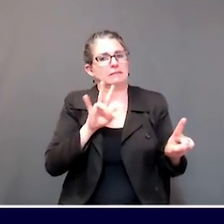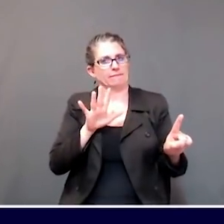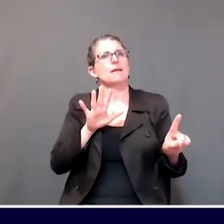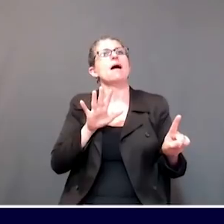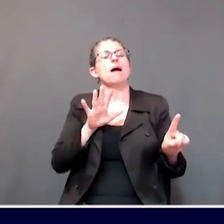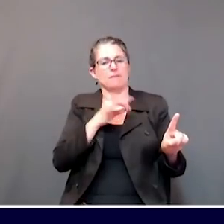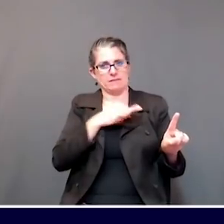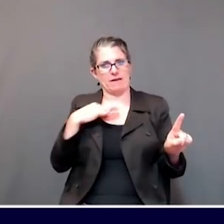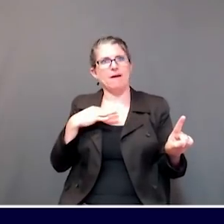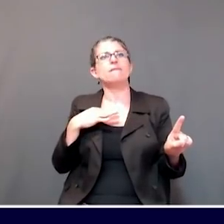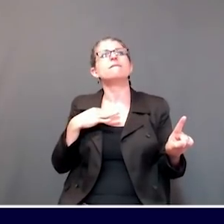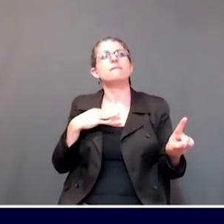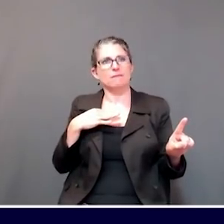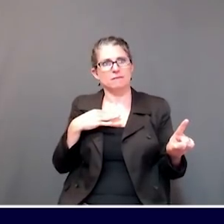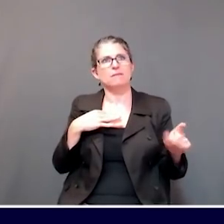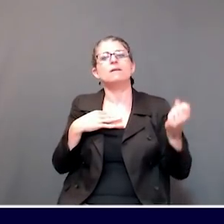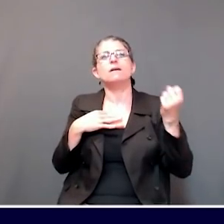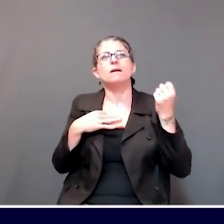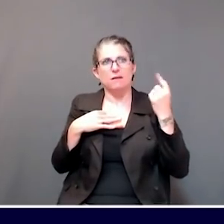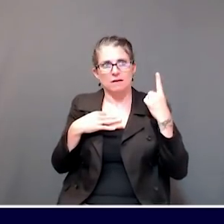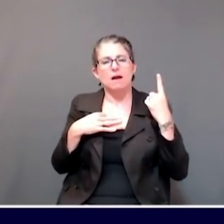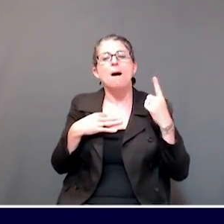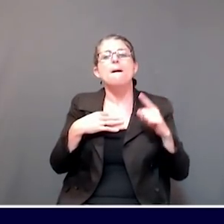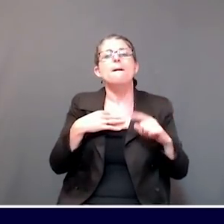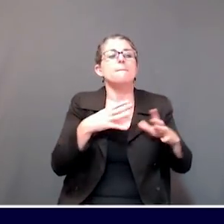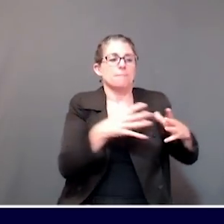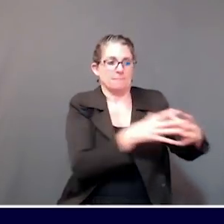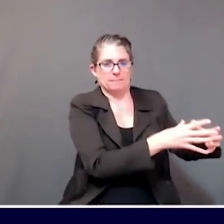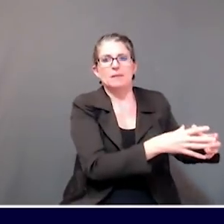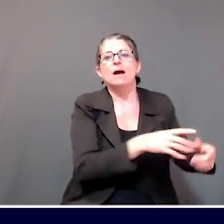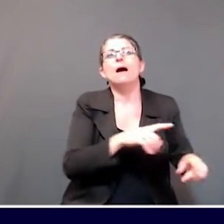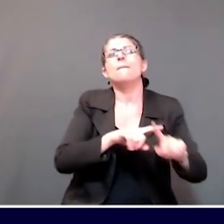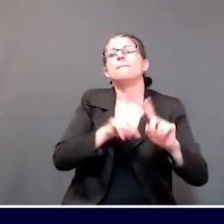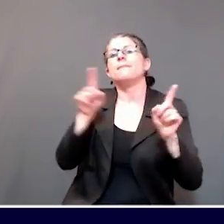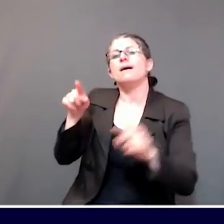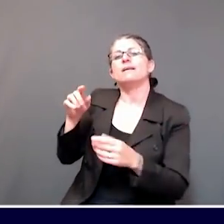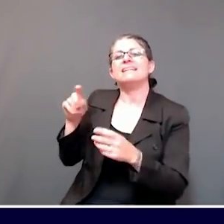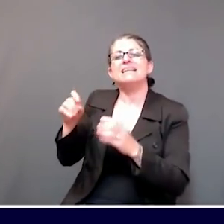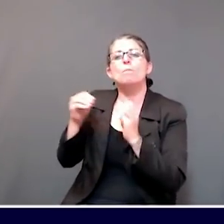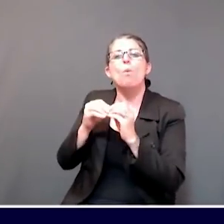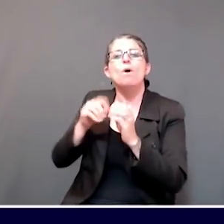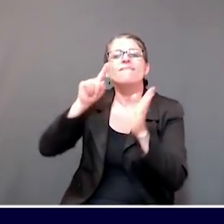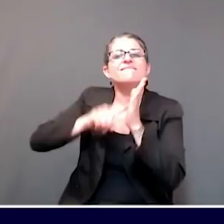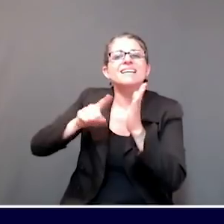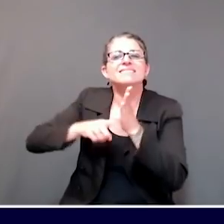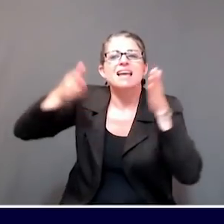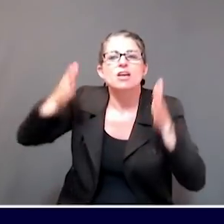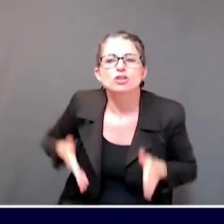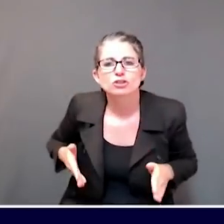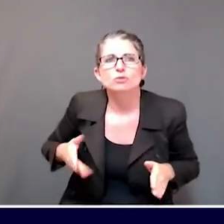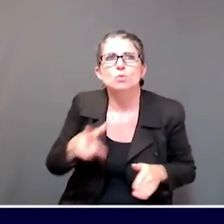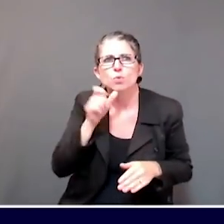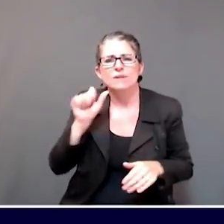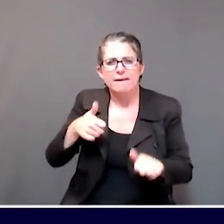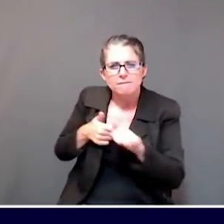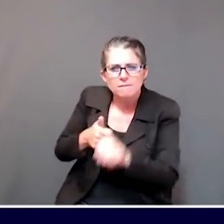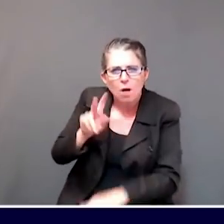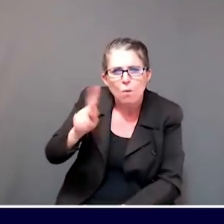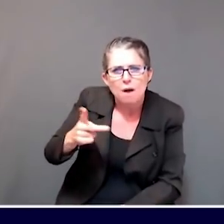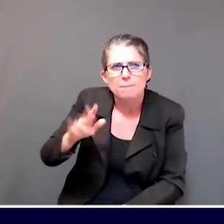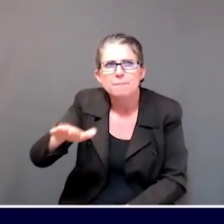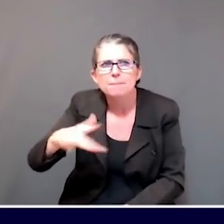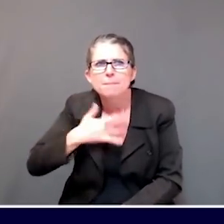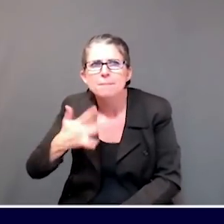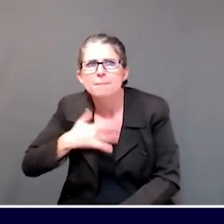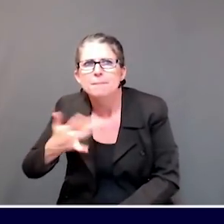for the latest number to reflect the trainings that occurred yesterday and today. And we'll get back to you and Patty on that. Okay.